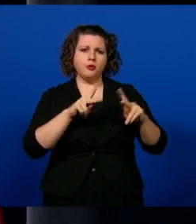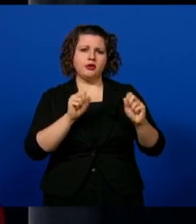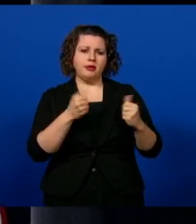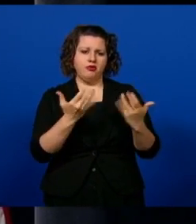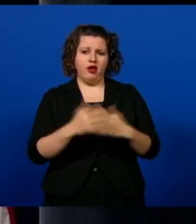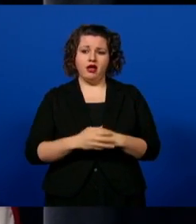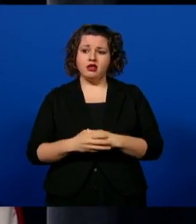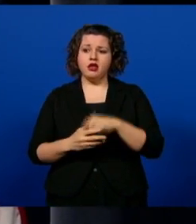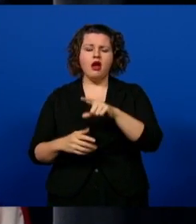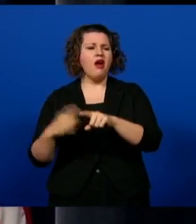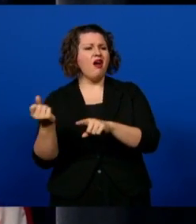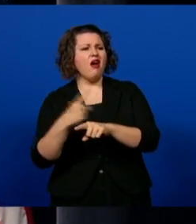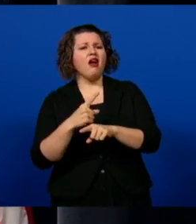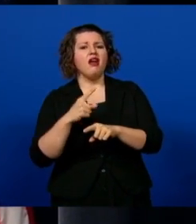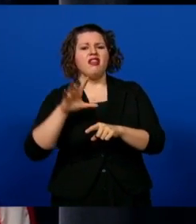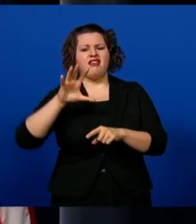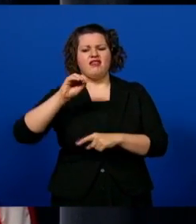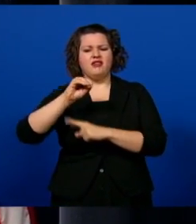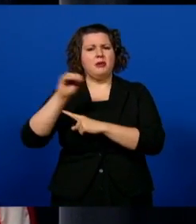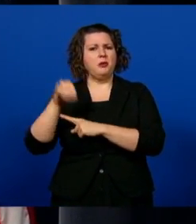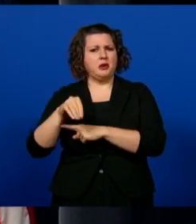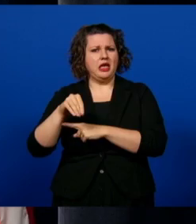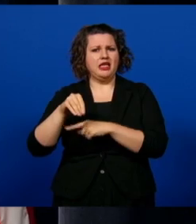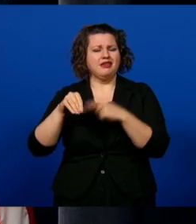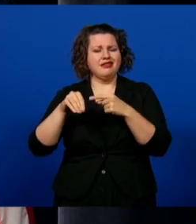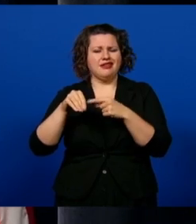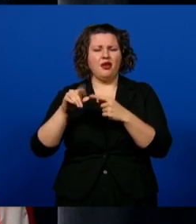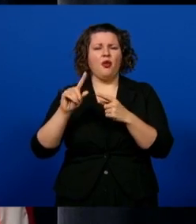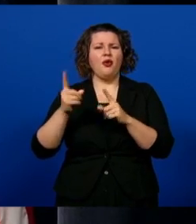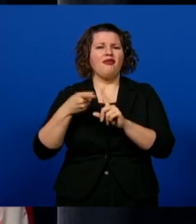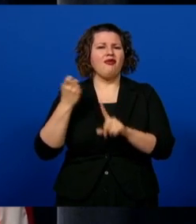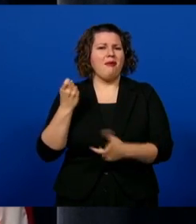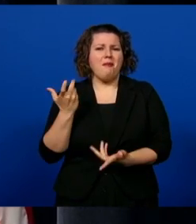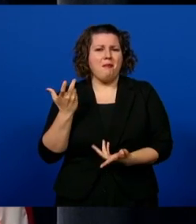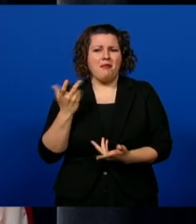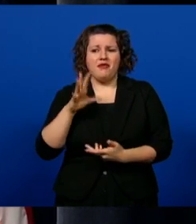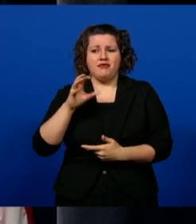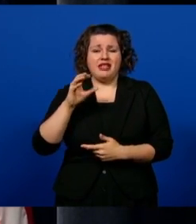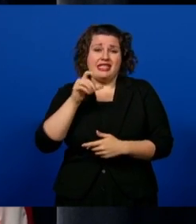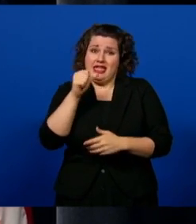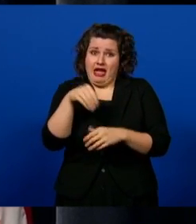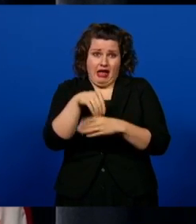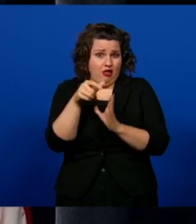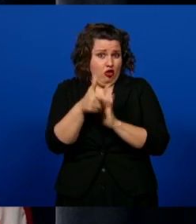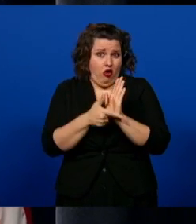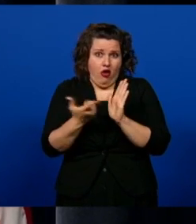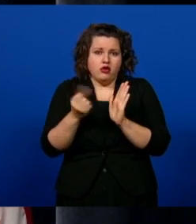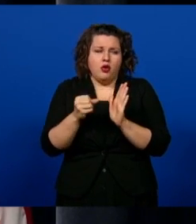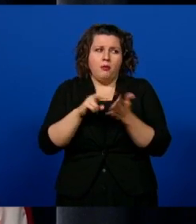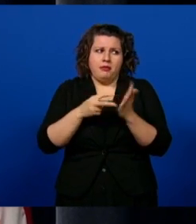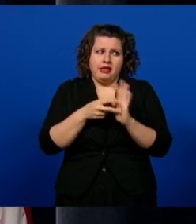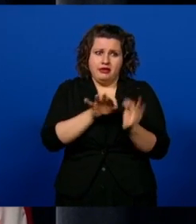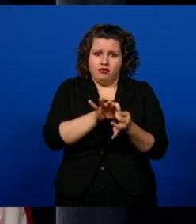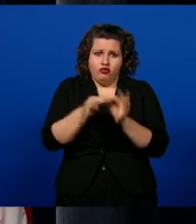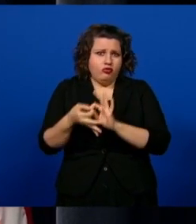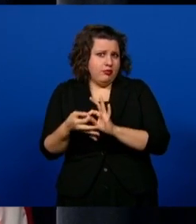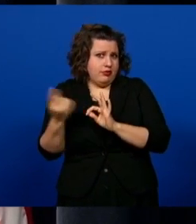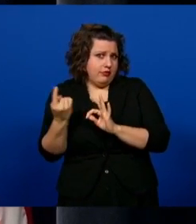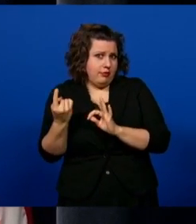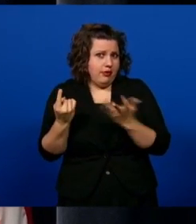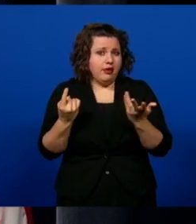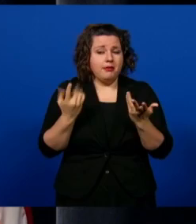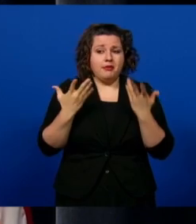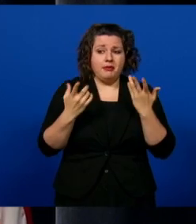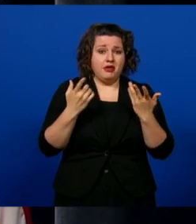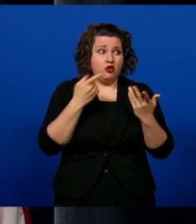Director Lebo, can you say where the 50% of the time comes from? Because that's not in the law. So it's obviously an interpretation of either you or the governor's